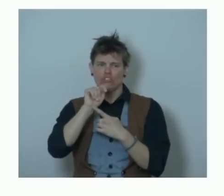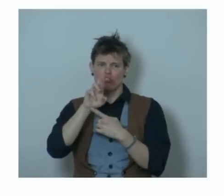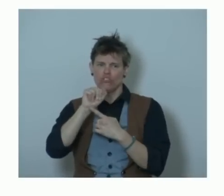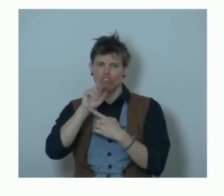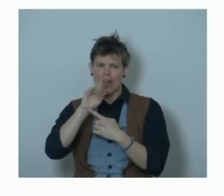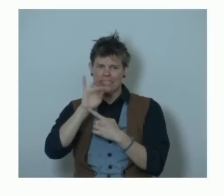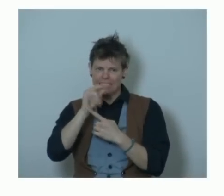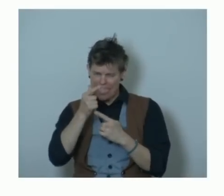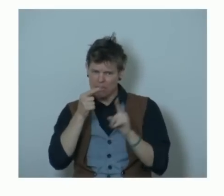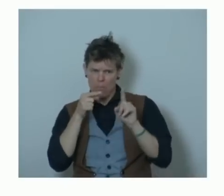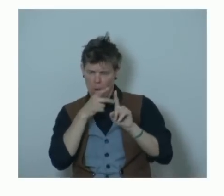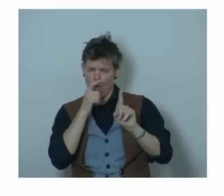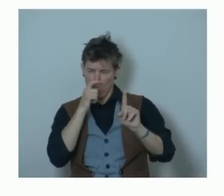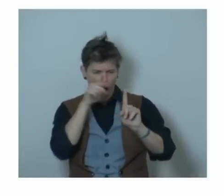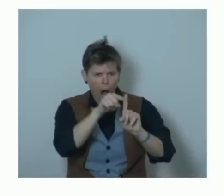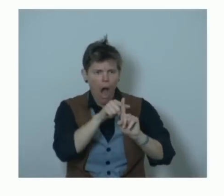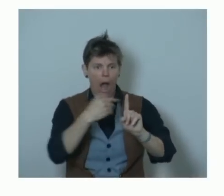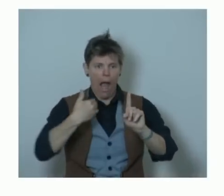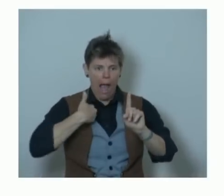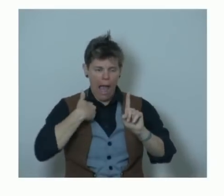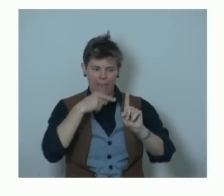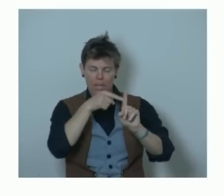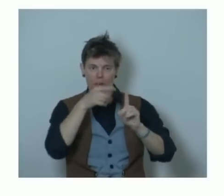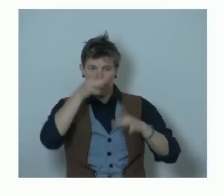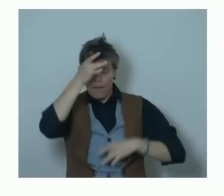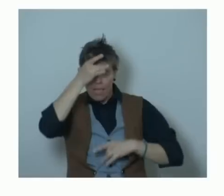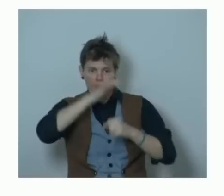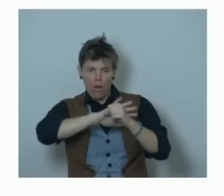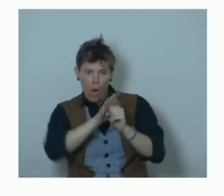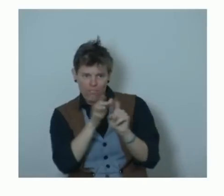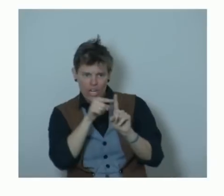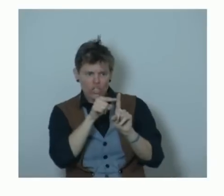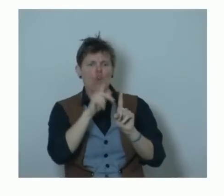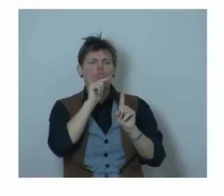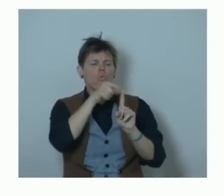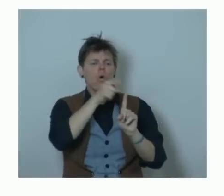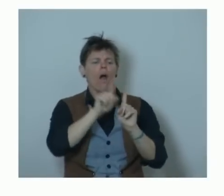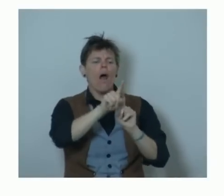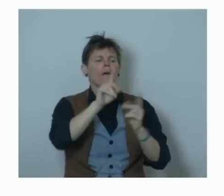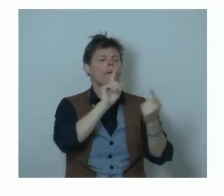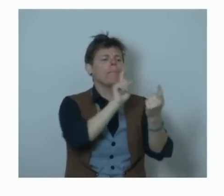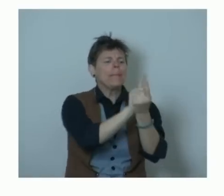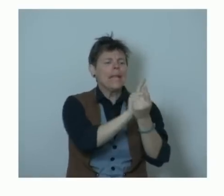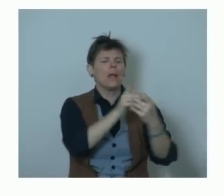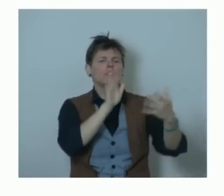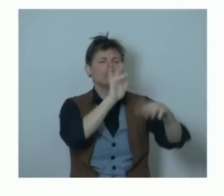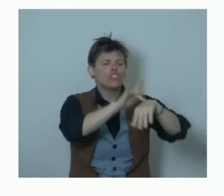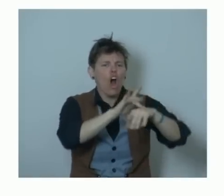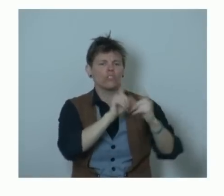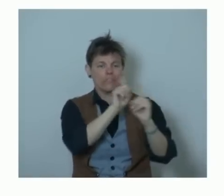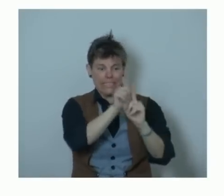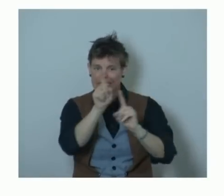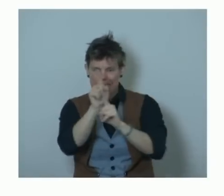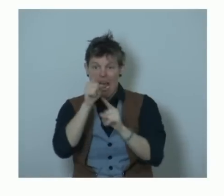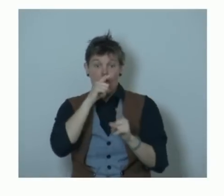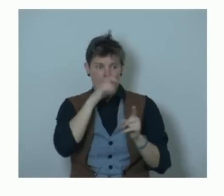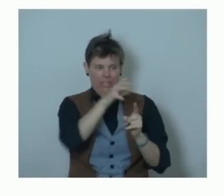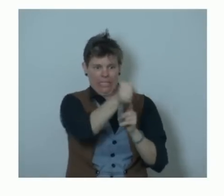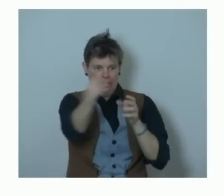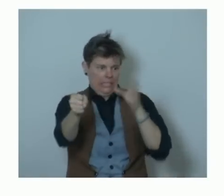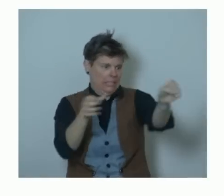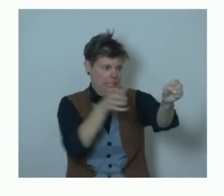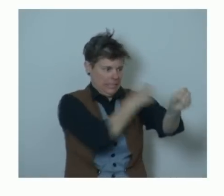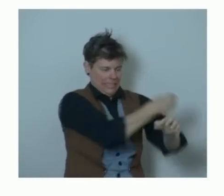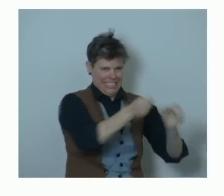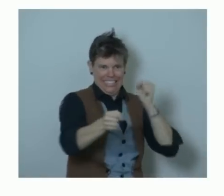folks contact that person, find out every person they've contacted, put them in isolation to prevent the spread of the disease. Of course, PPE we're doing